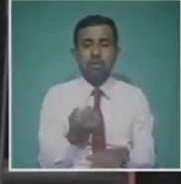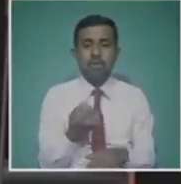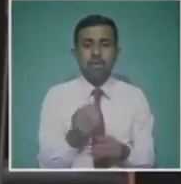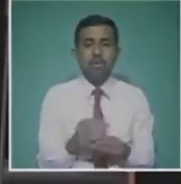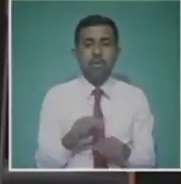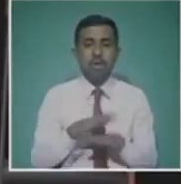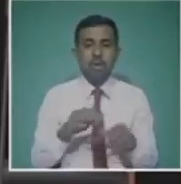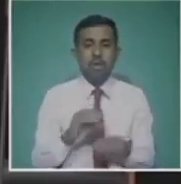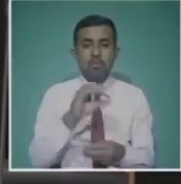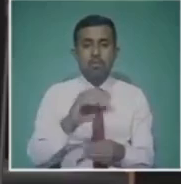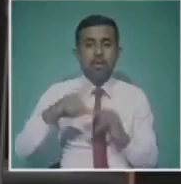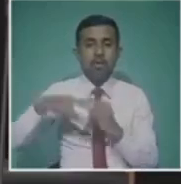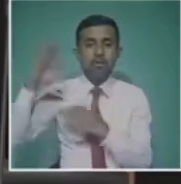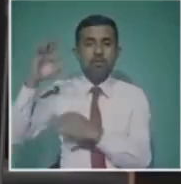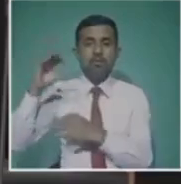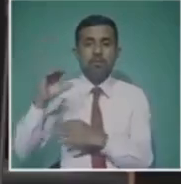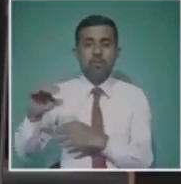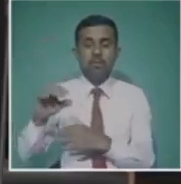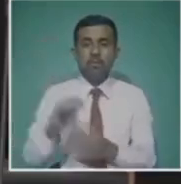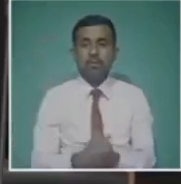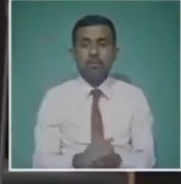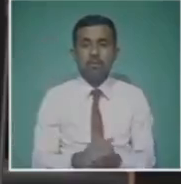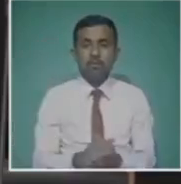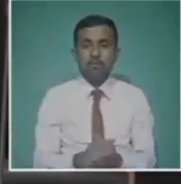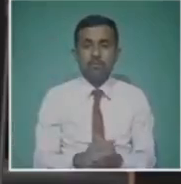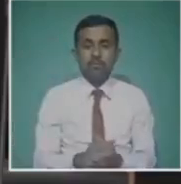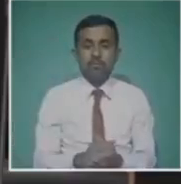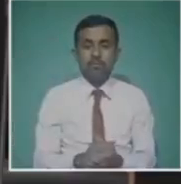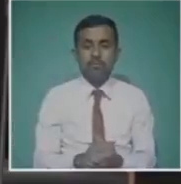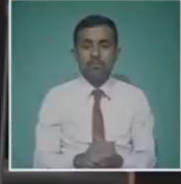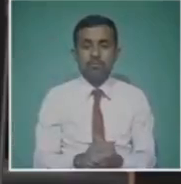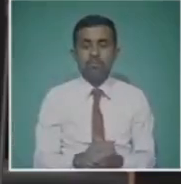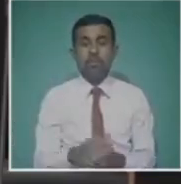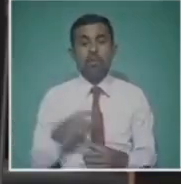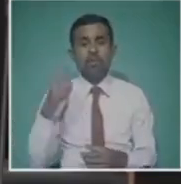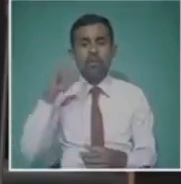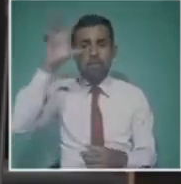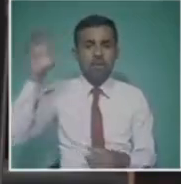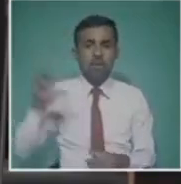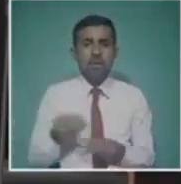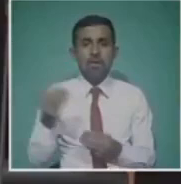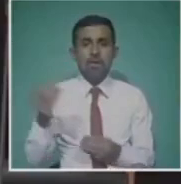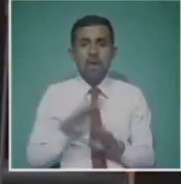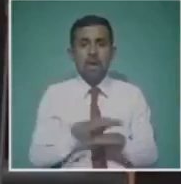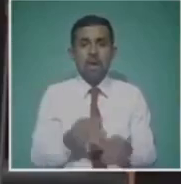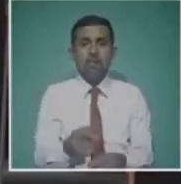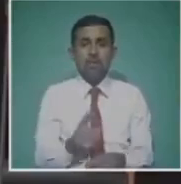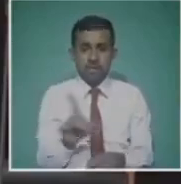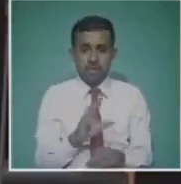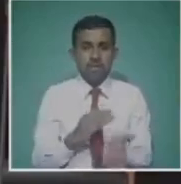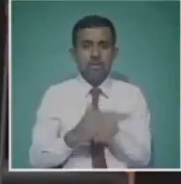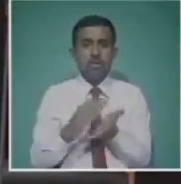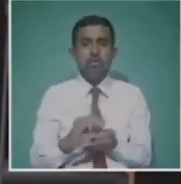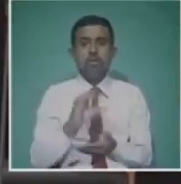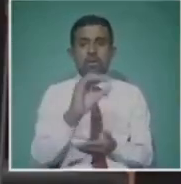denne sissa sishavan me vishwavidyalaya. All other countries you subsidize the student to go ahead. We don't subsidize the student.